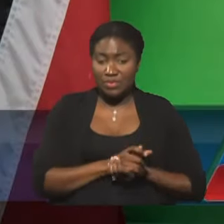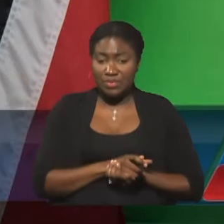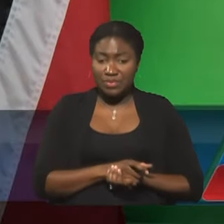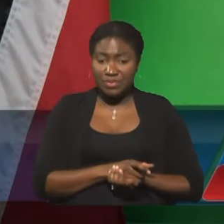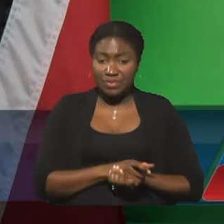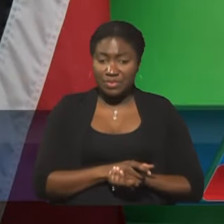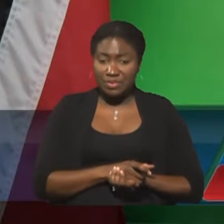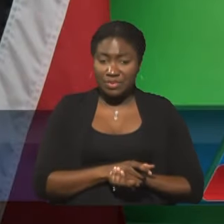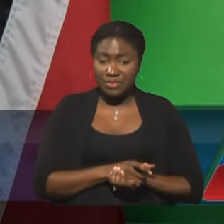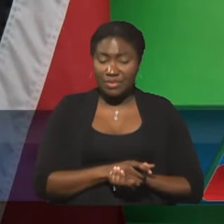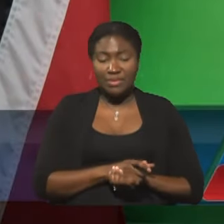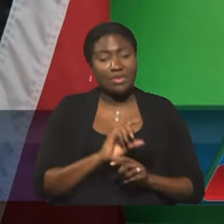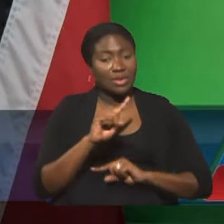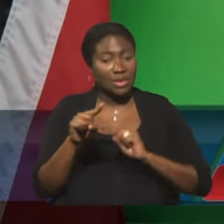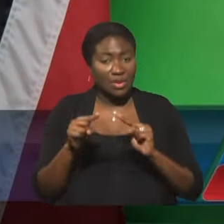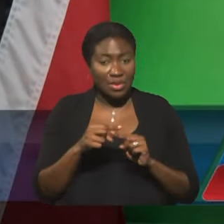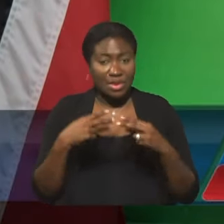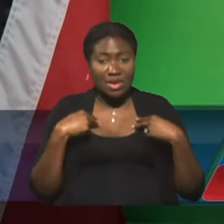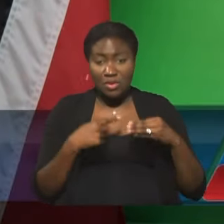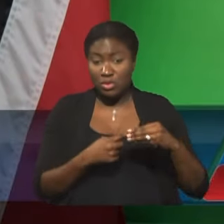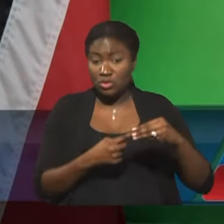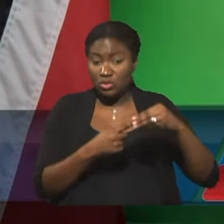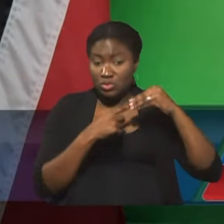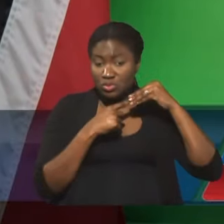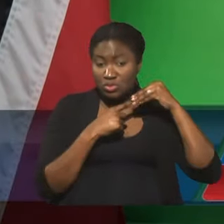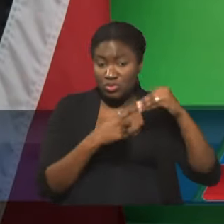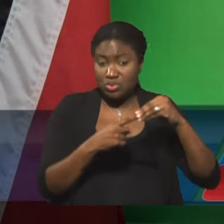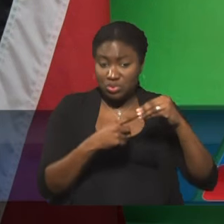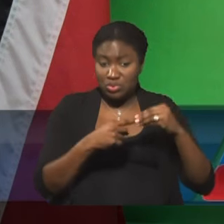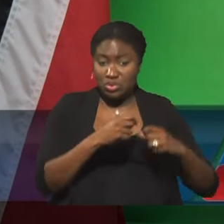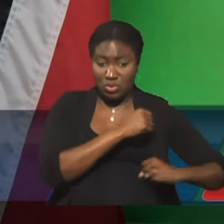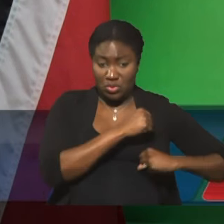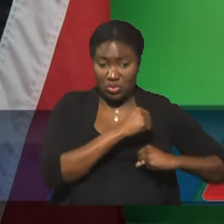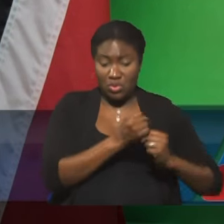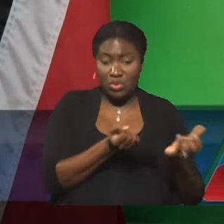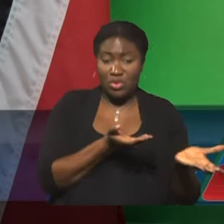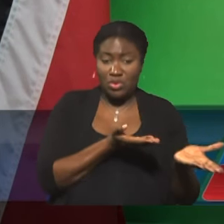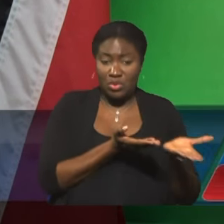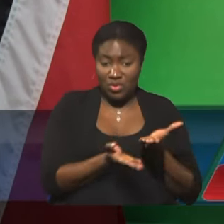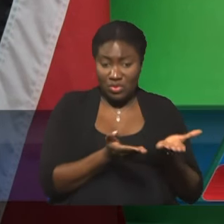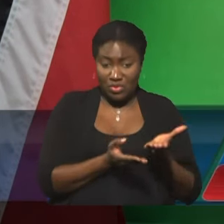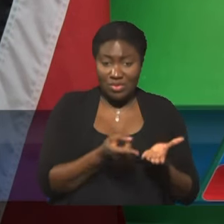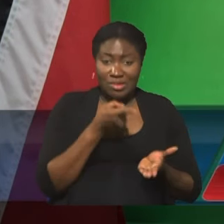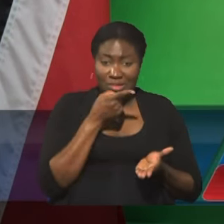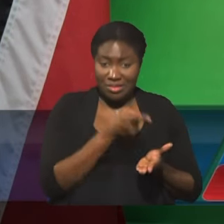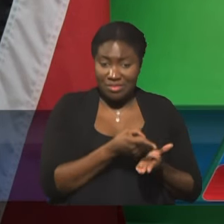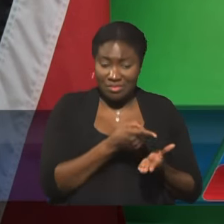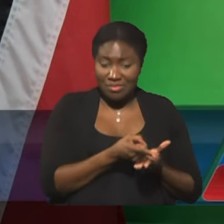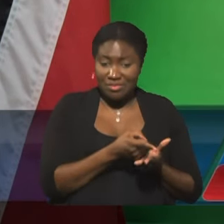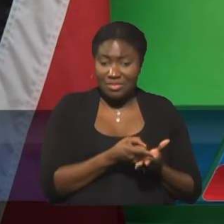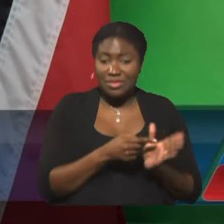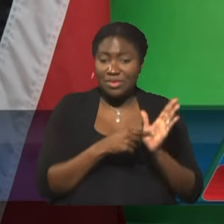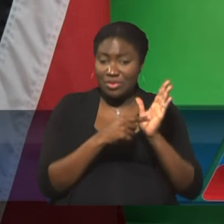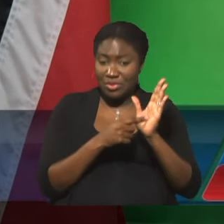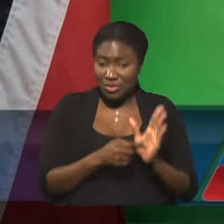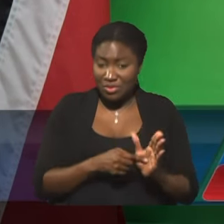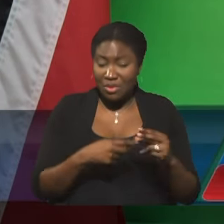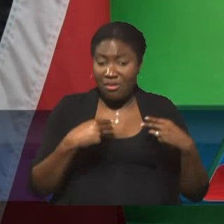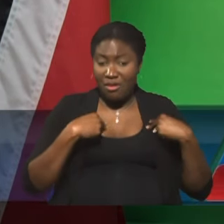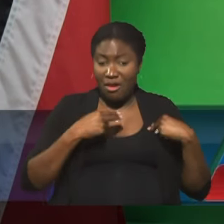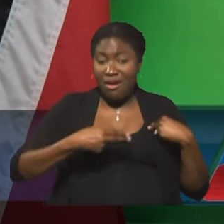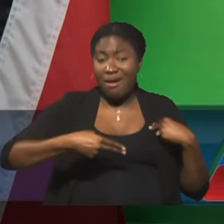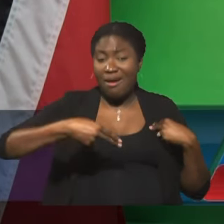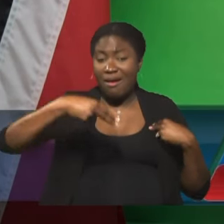The introduction of the Special Elite Security Services marks a strategic enhancement in specialized, high-caliber